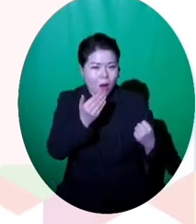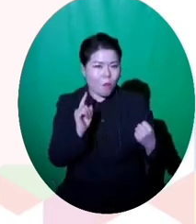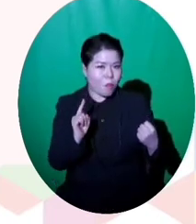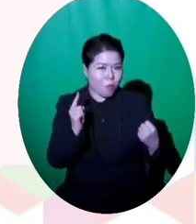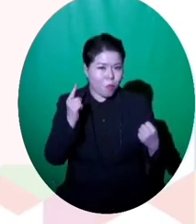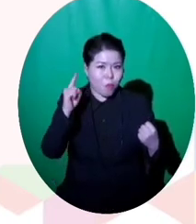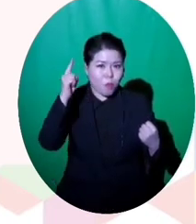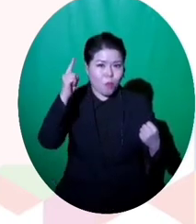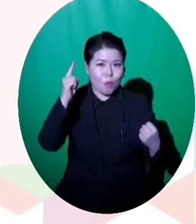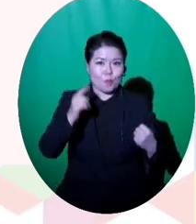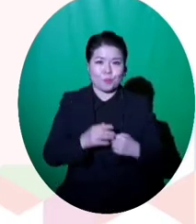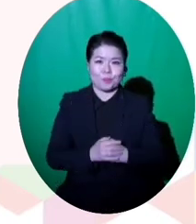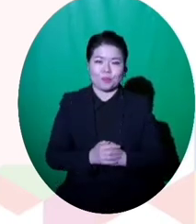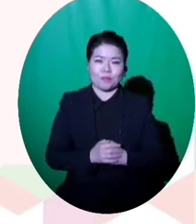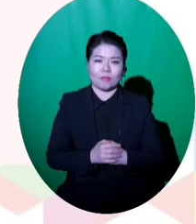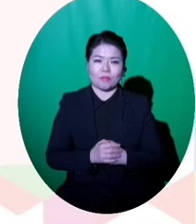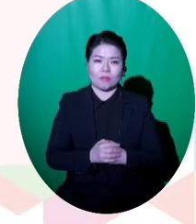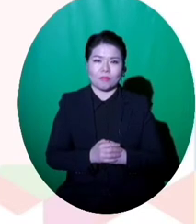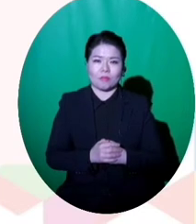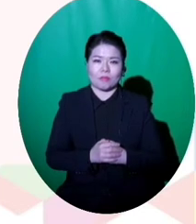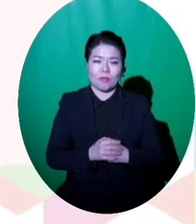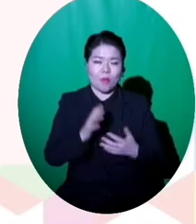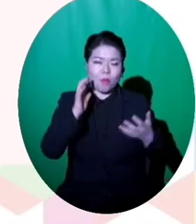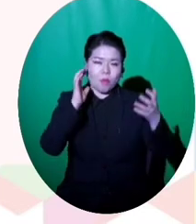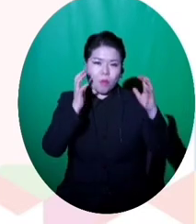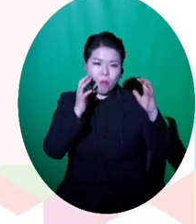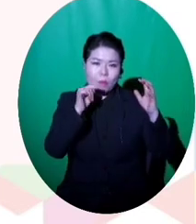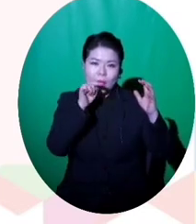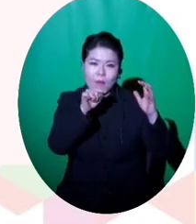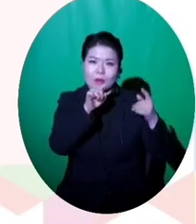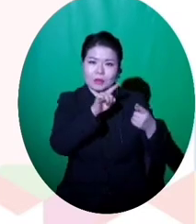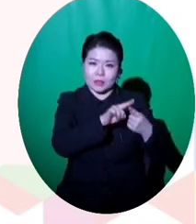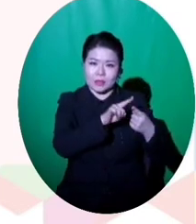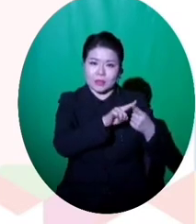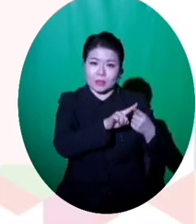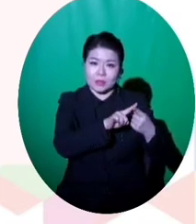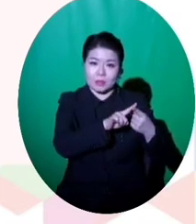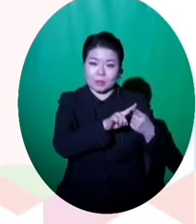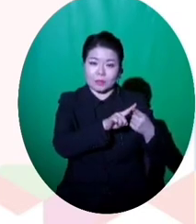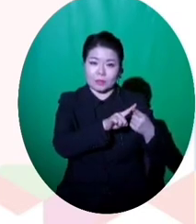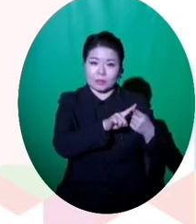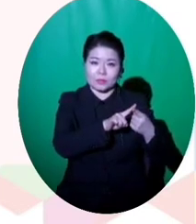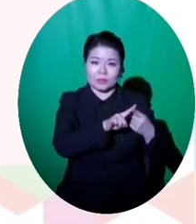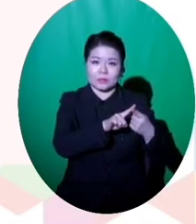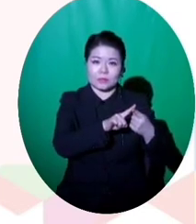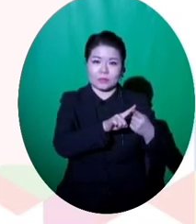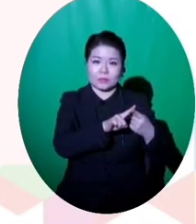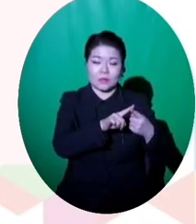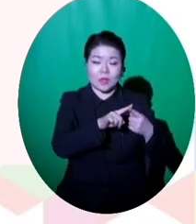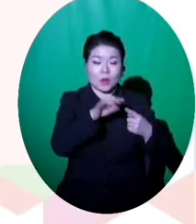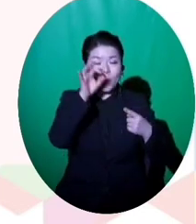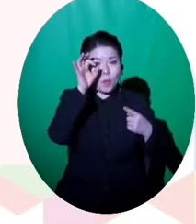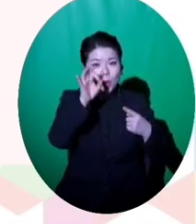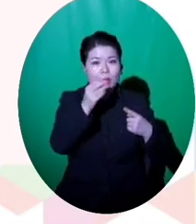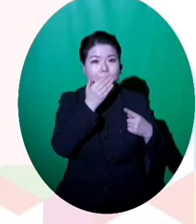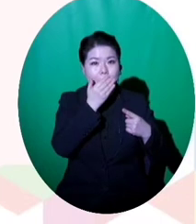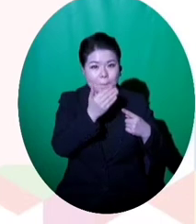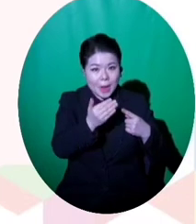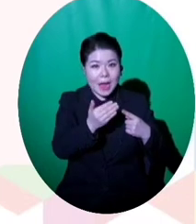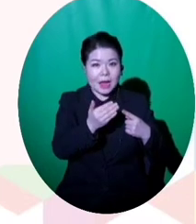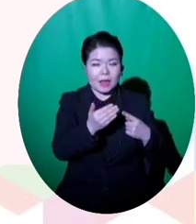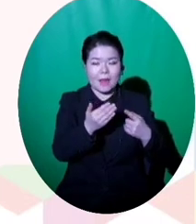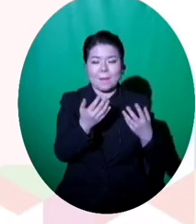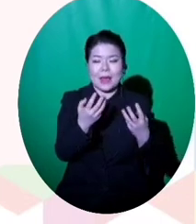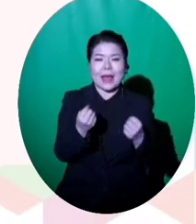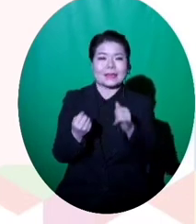subject matter. So I try to abstract that technical stack into something more simple. And at the core, there's a